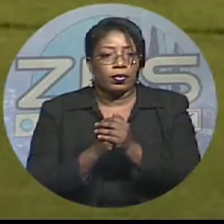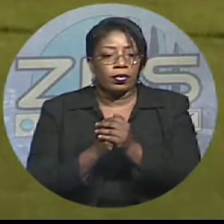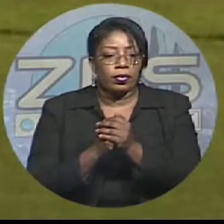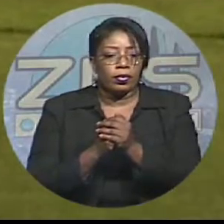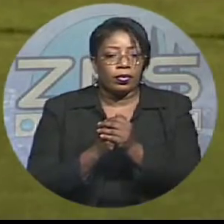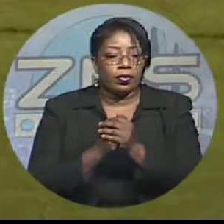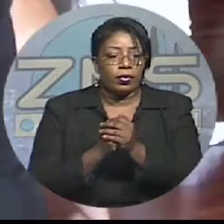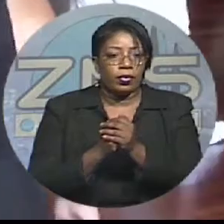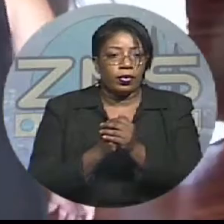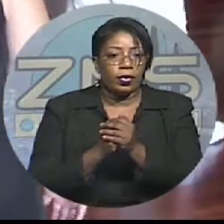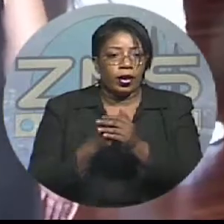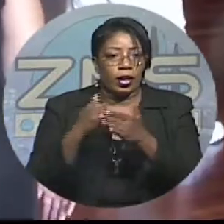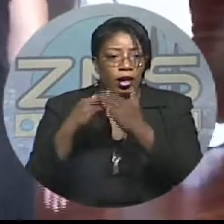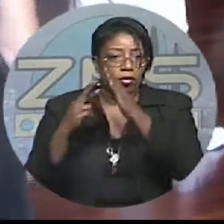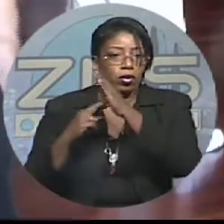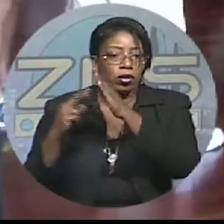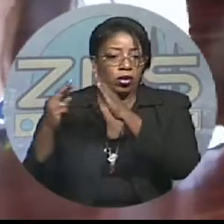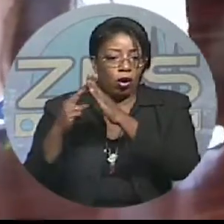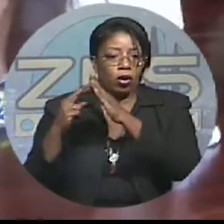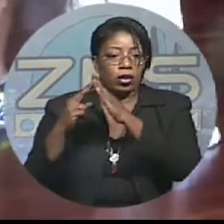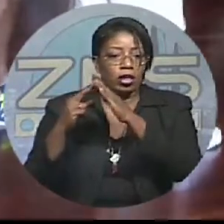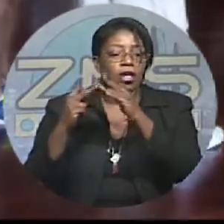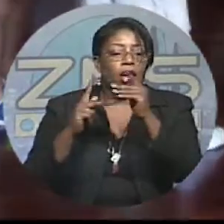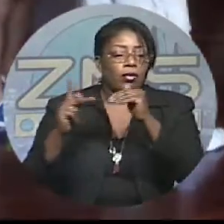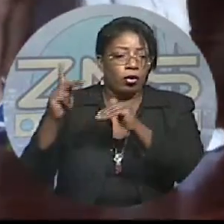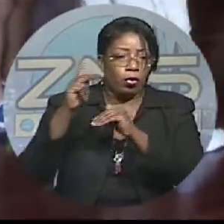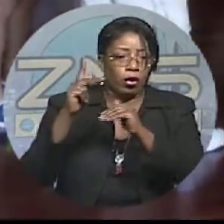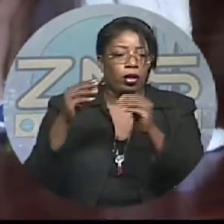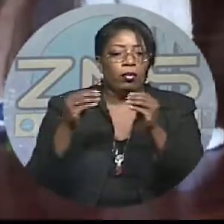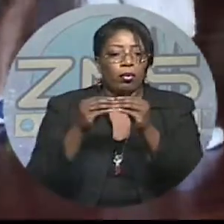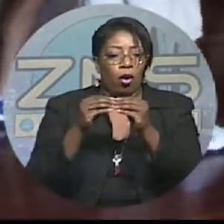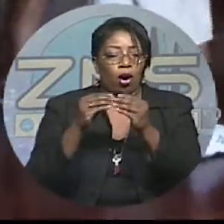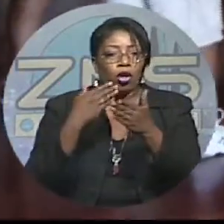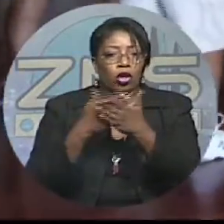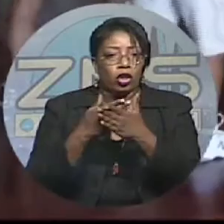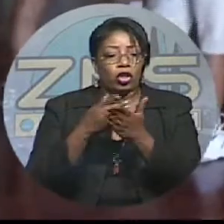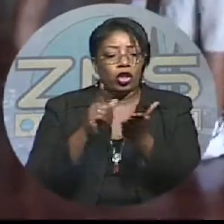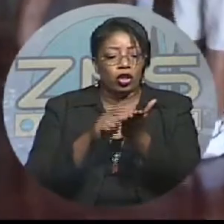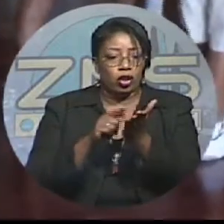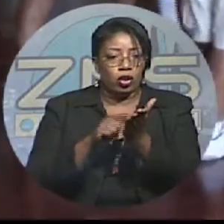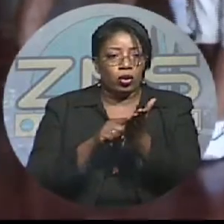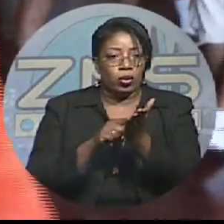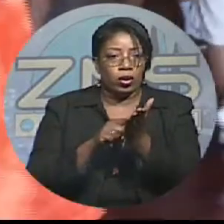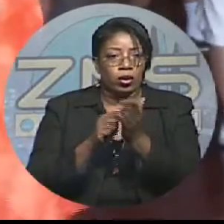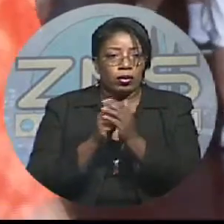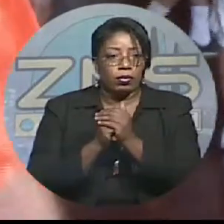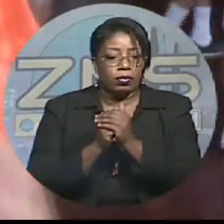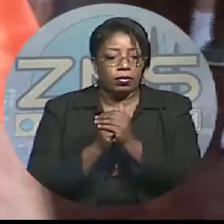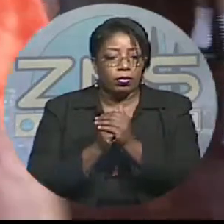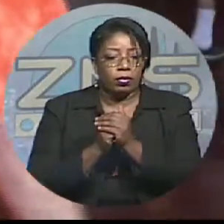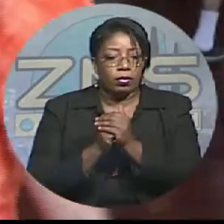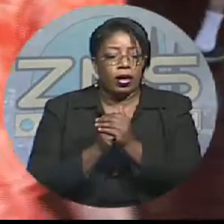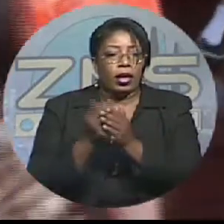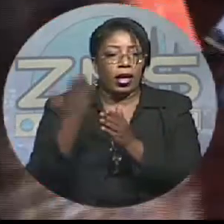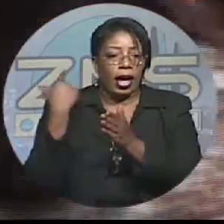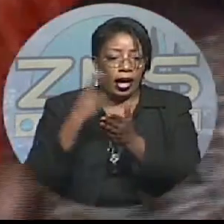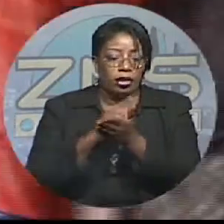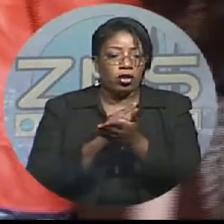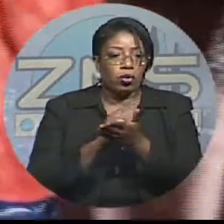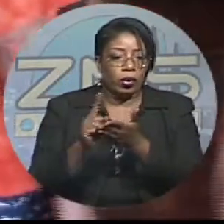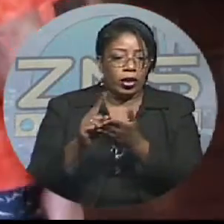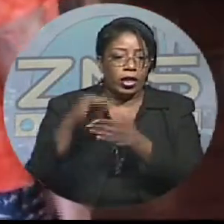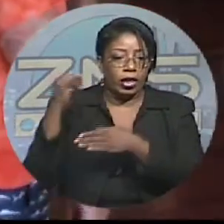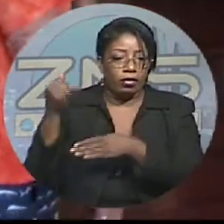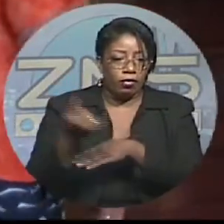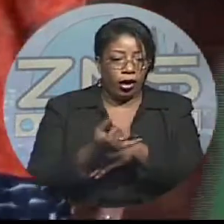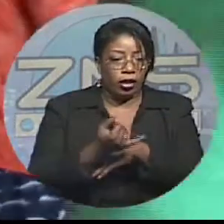the back end of the year is all about promoting. There's more great news from the leading hotel on the island. Last week I actually invited about